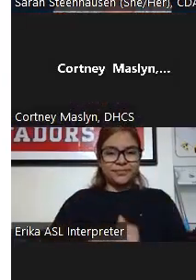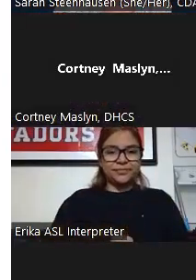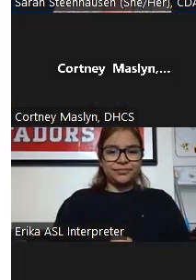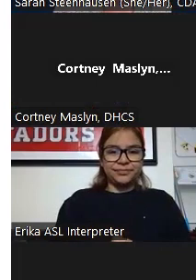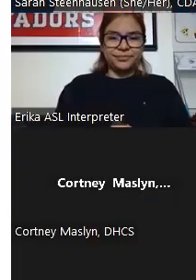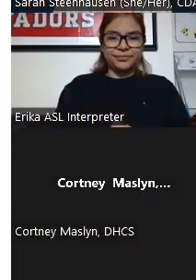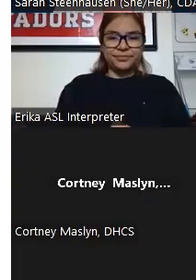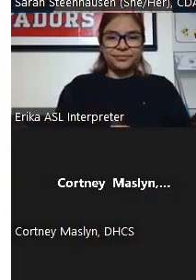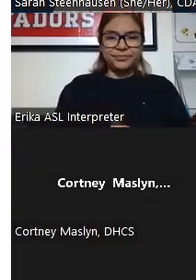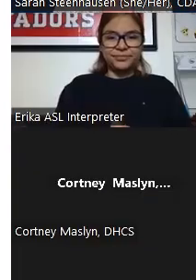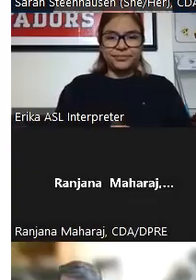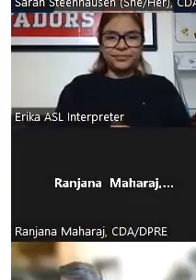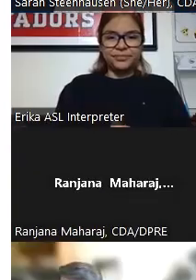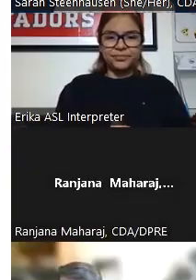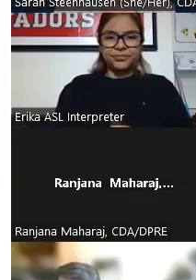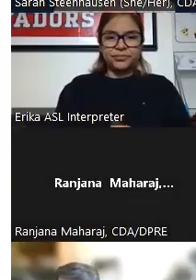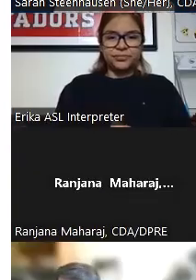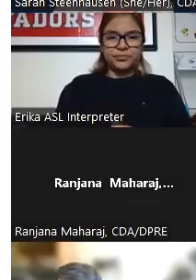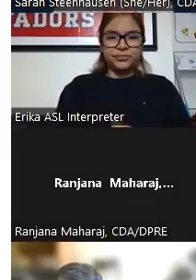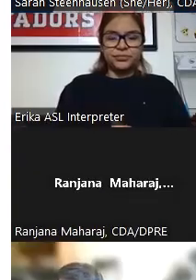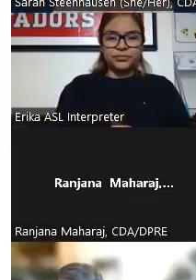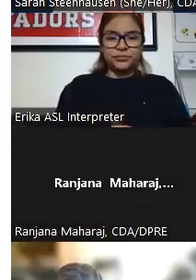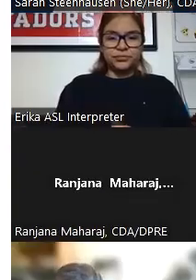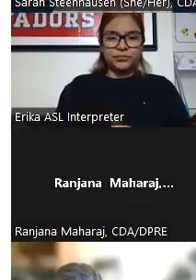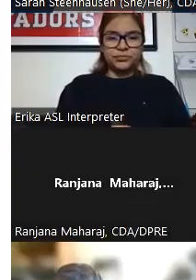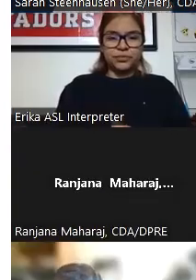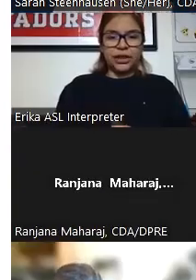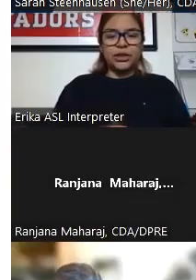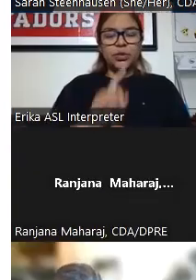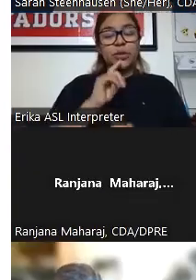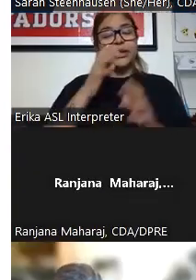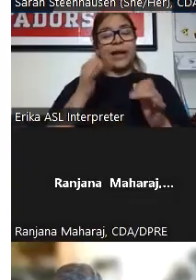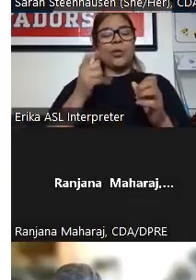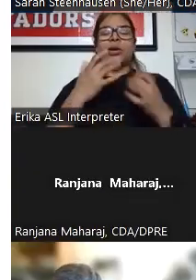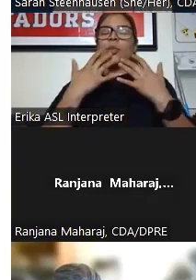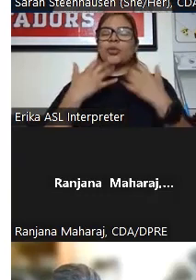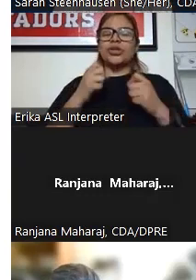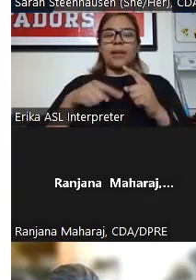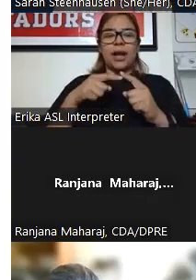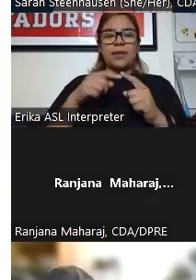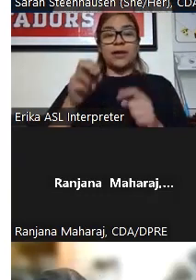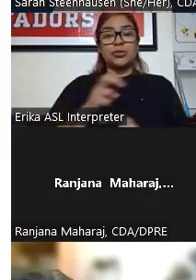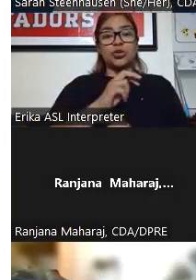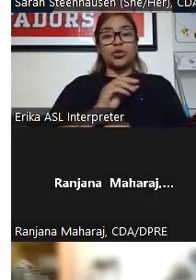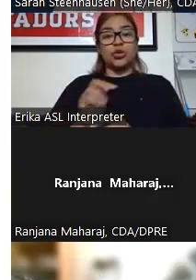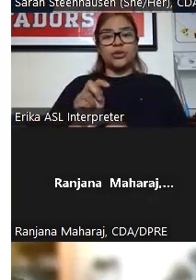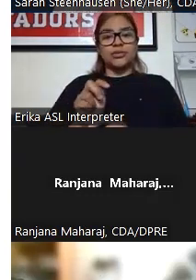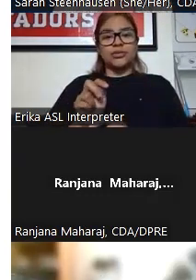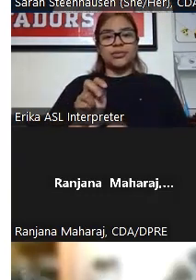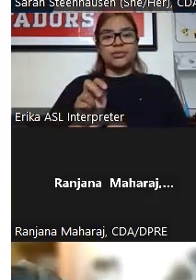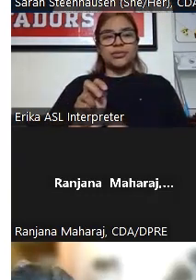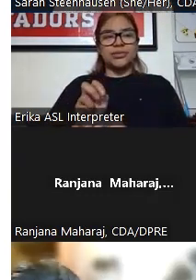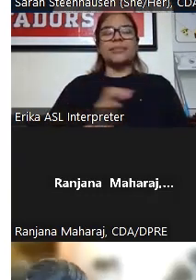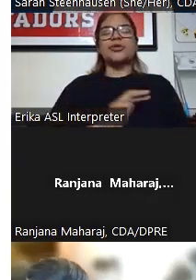pleased and really appreciative of the wonderful work of both our transportation subcommittee, which